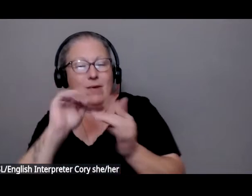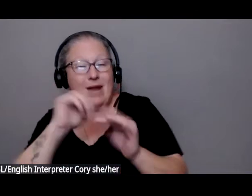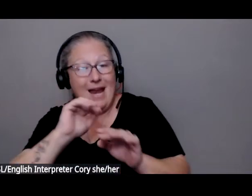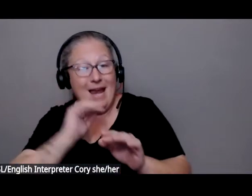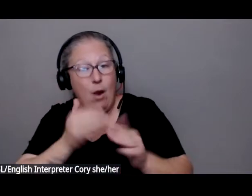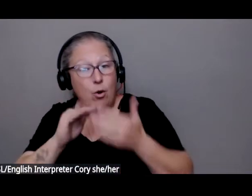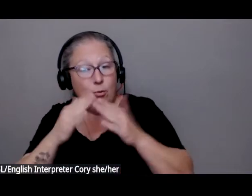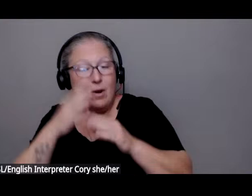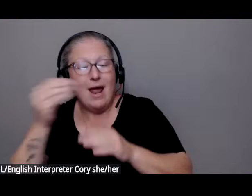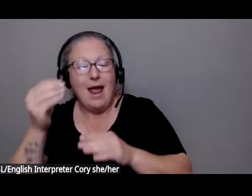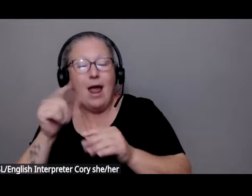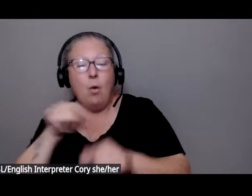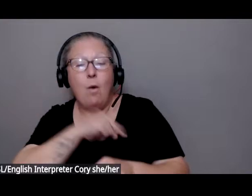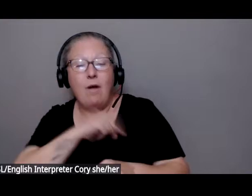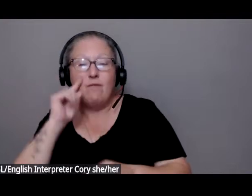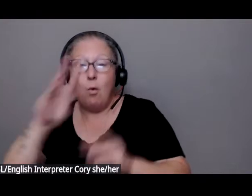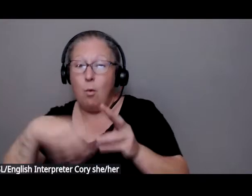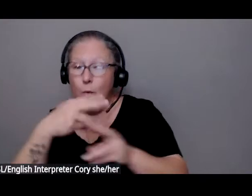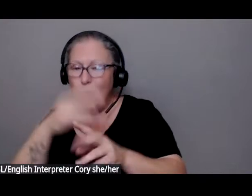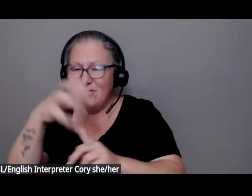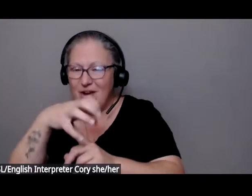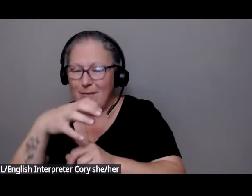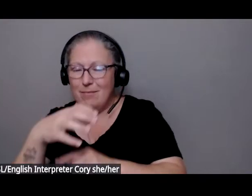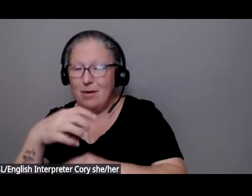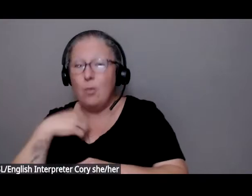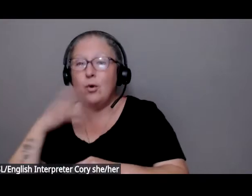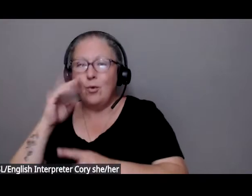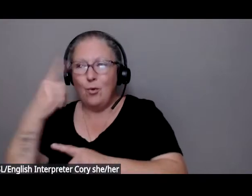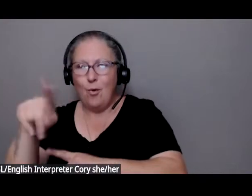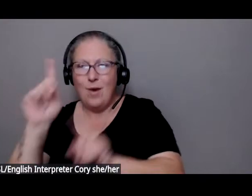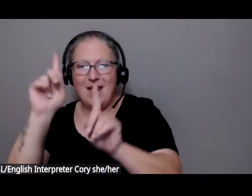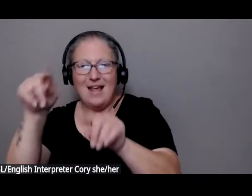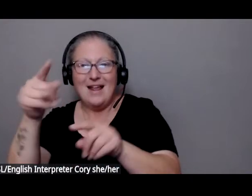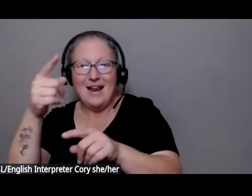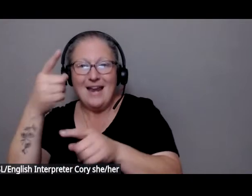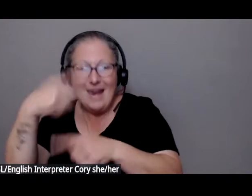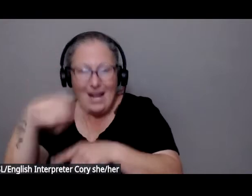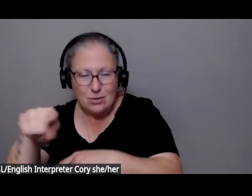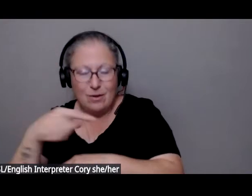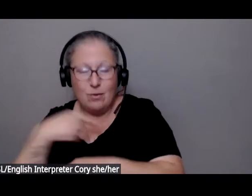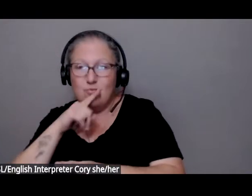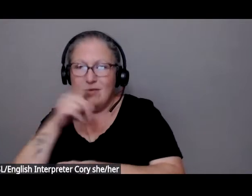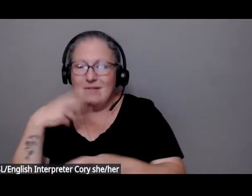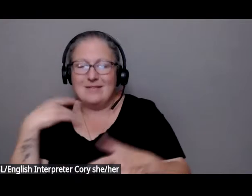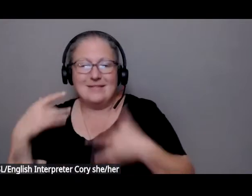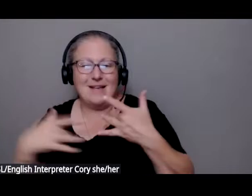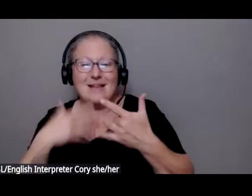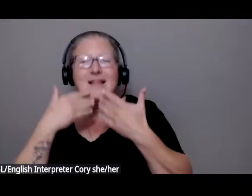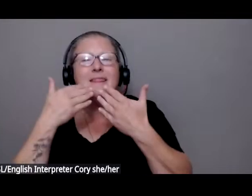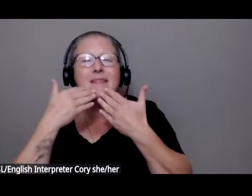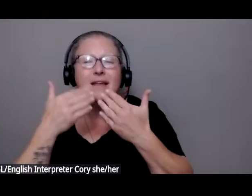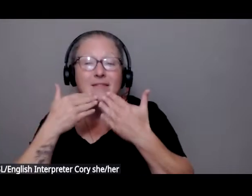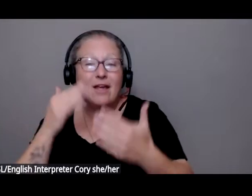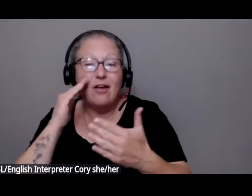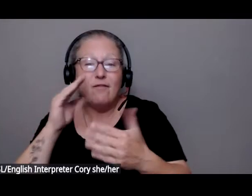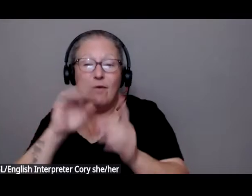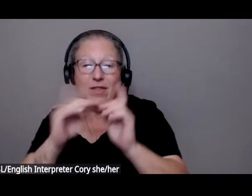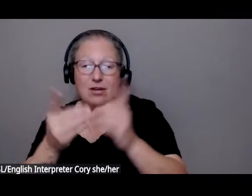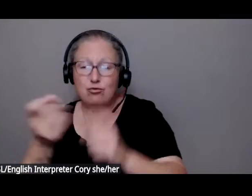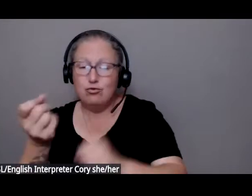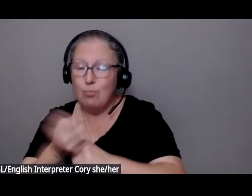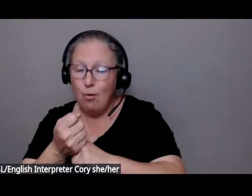also qualified for the World Champions, which we're going to next week. So we're incredibly excited, and we just wanted to say thank you so much for the district